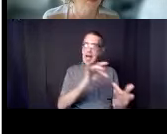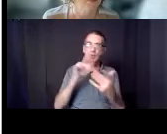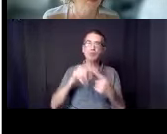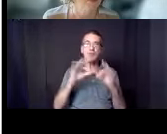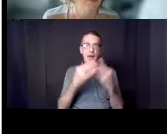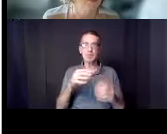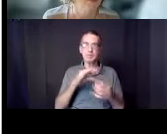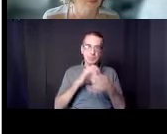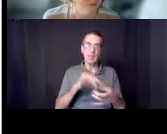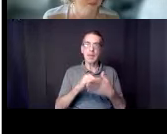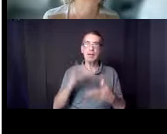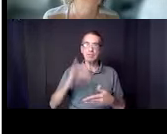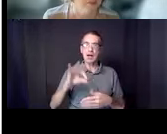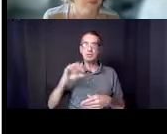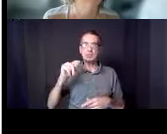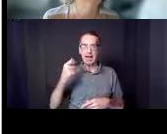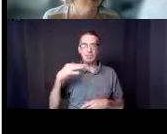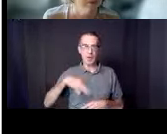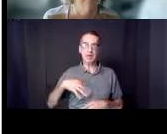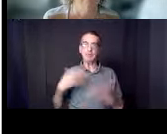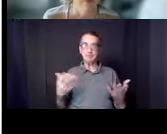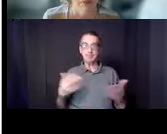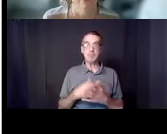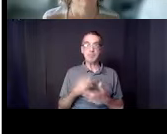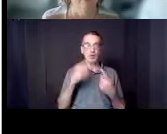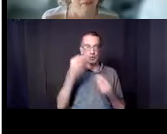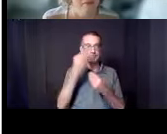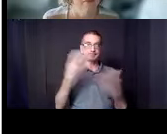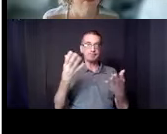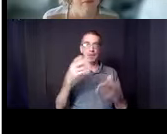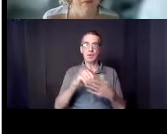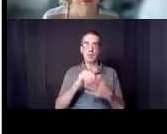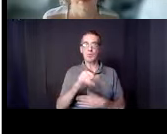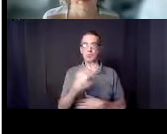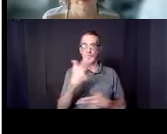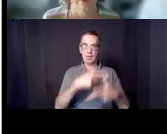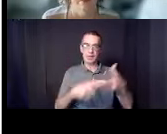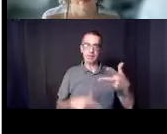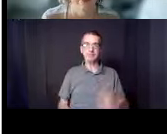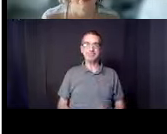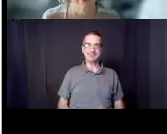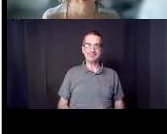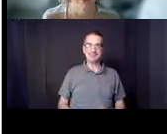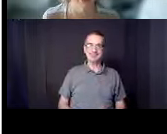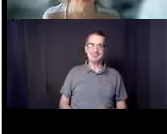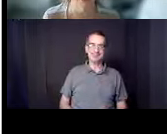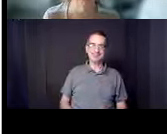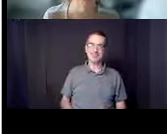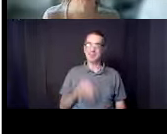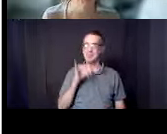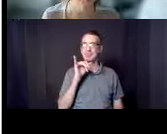families around the child tax credit. So I want to pop in those 3 things.